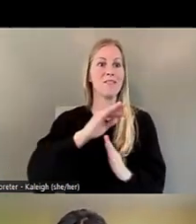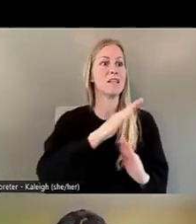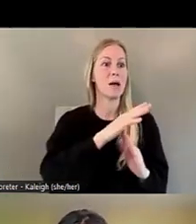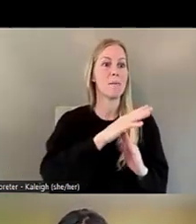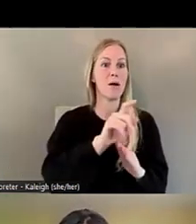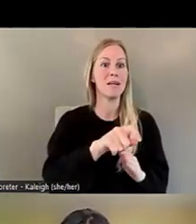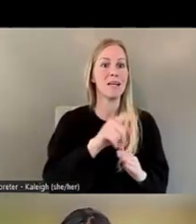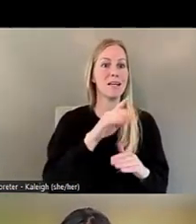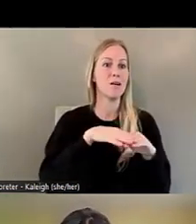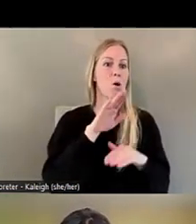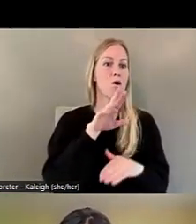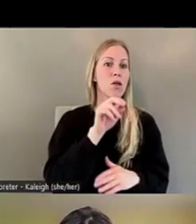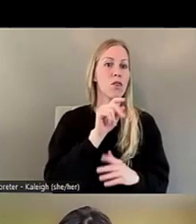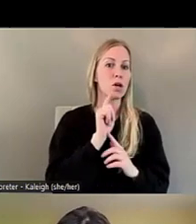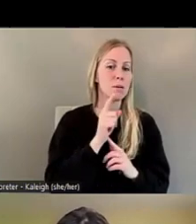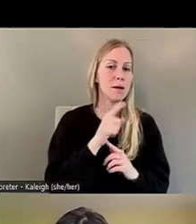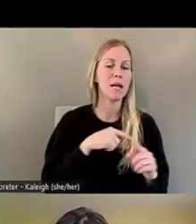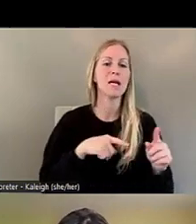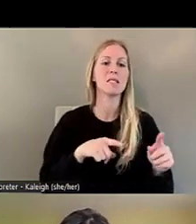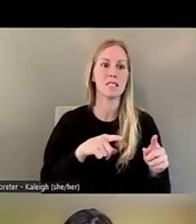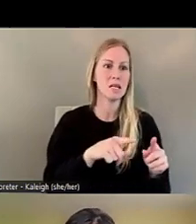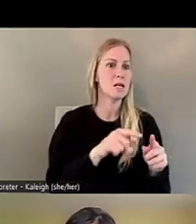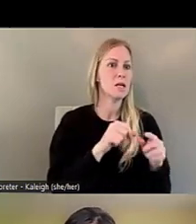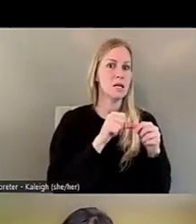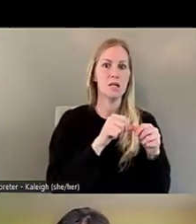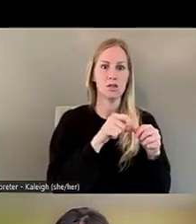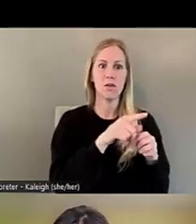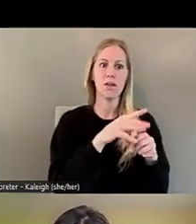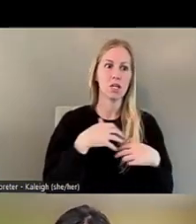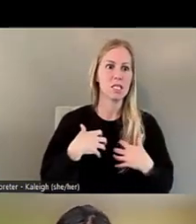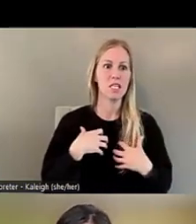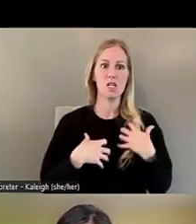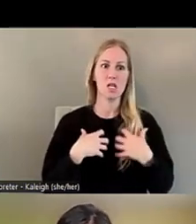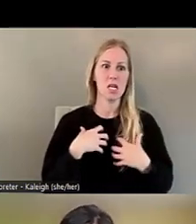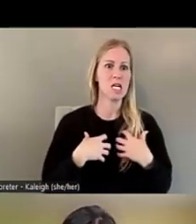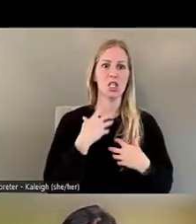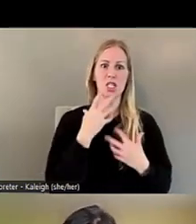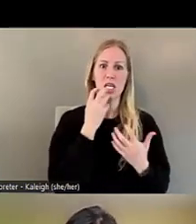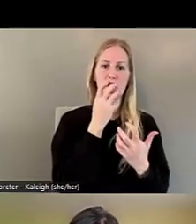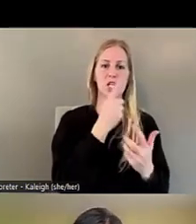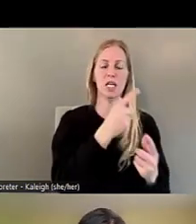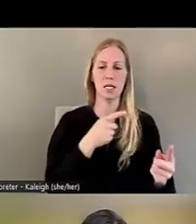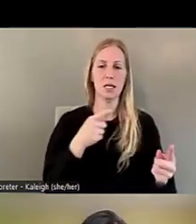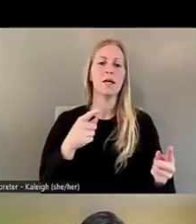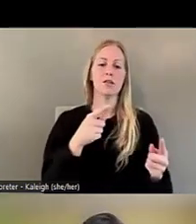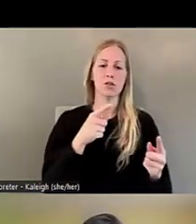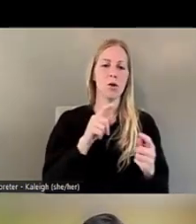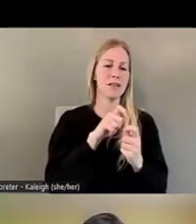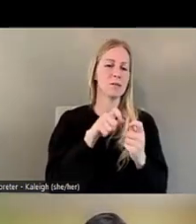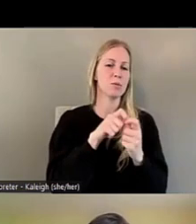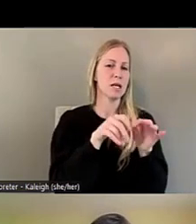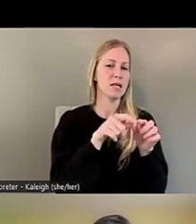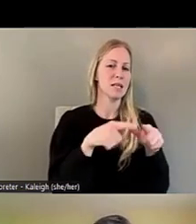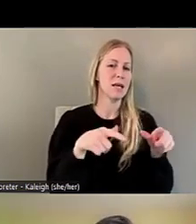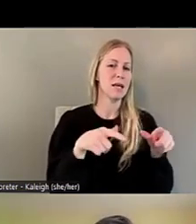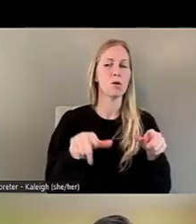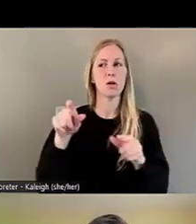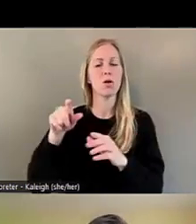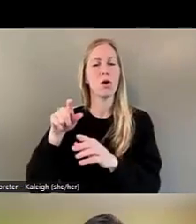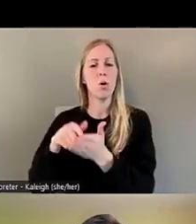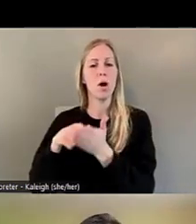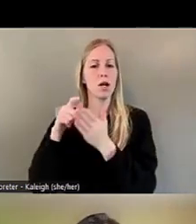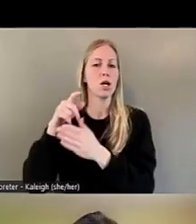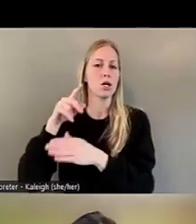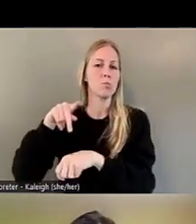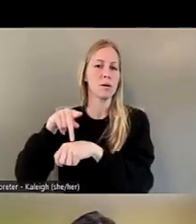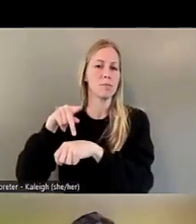an individual student's continued agitation. And that's the precise language of the regulations. Policy and procedures must